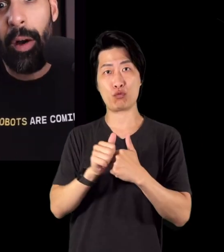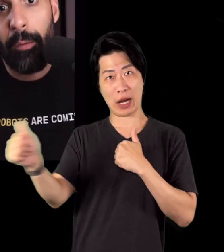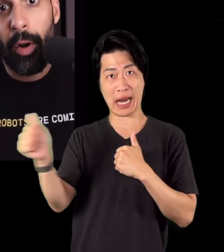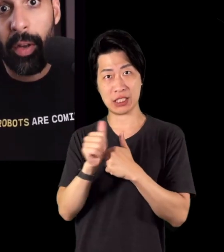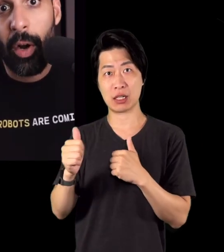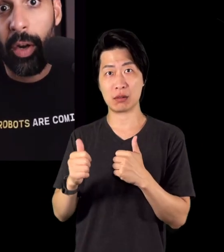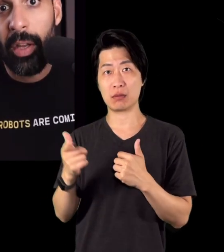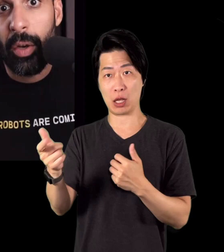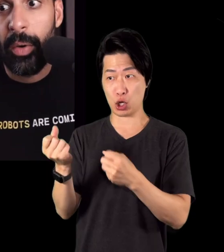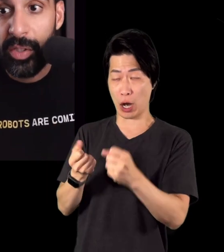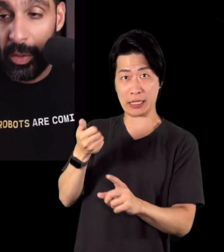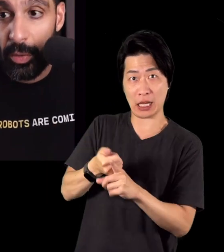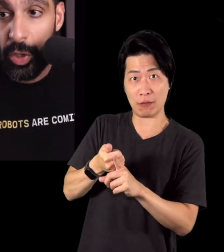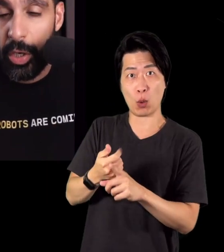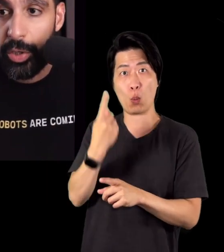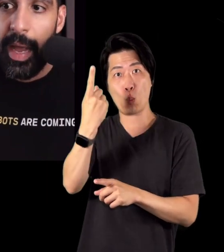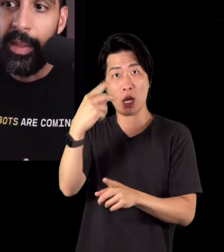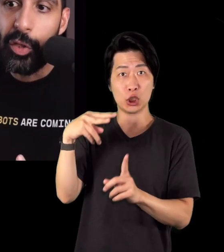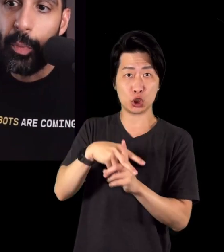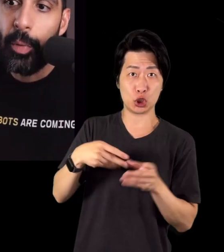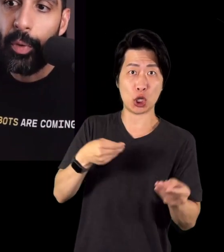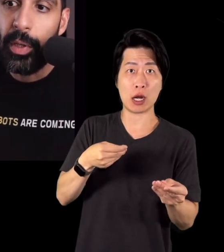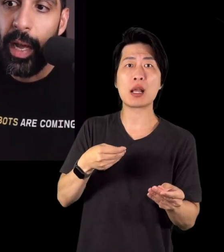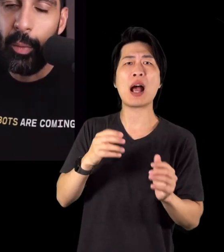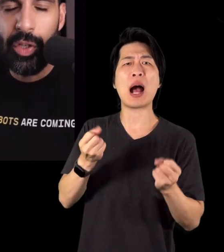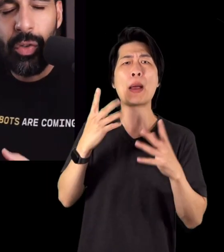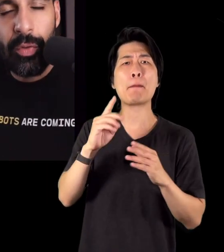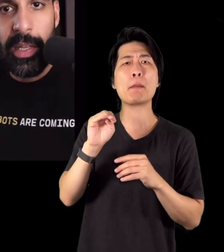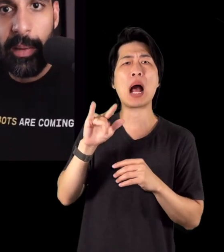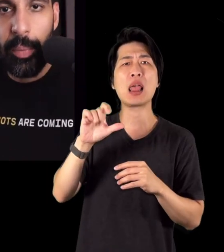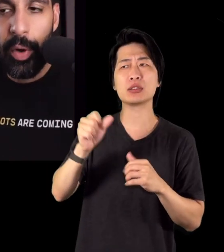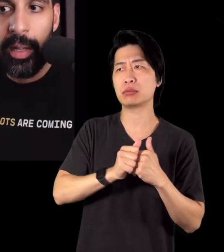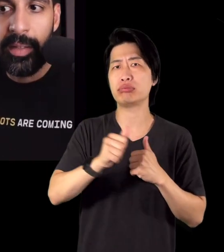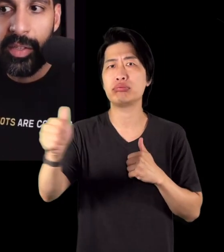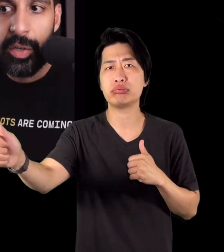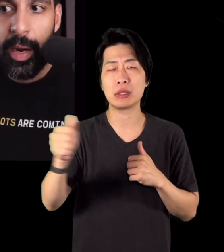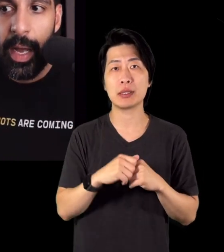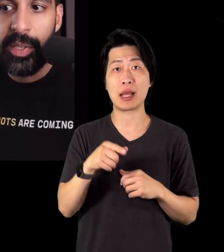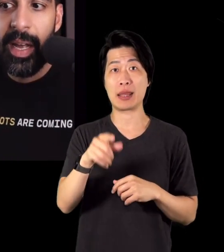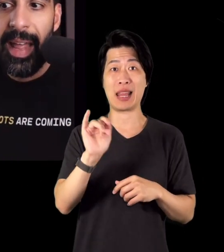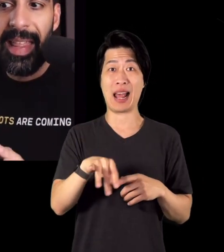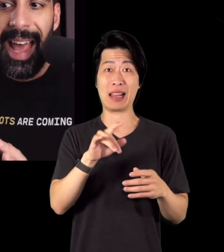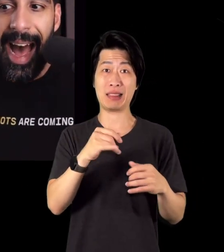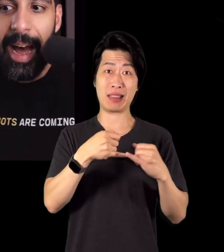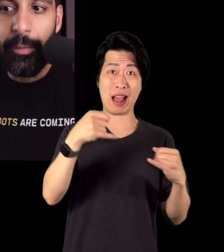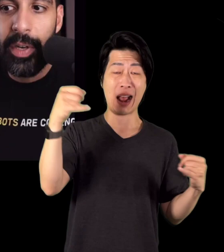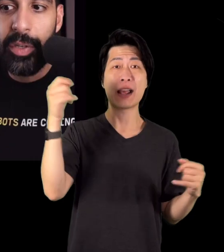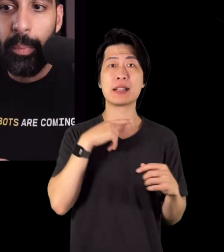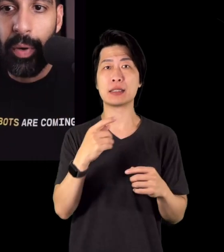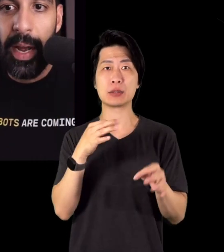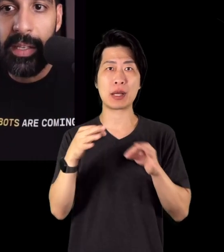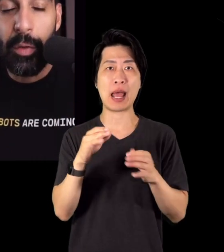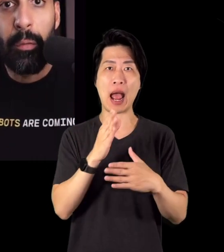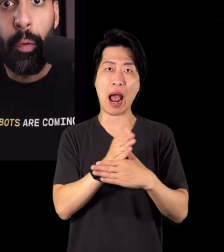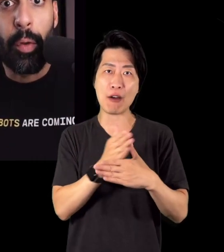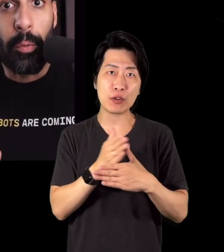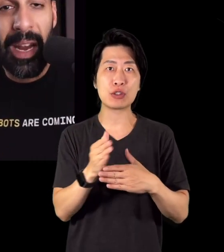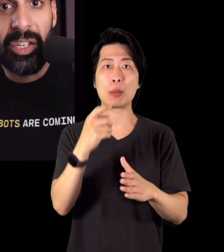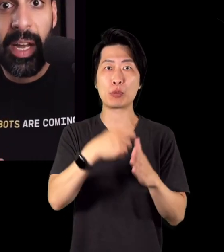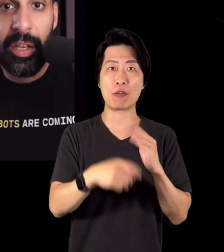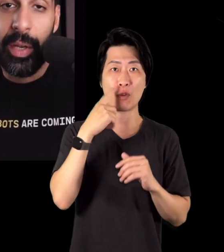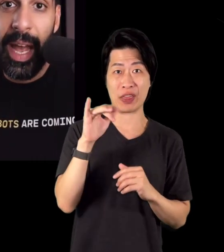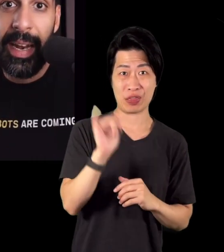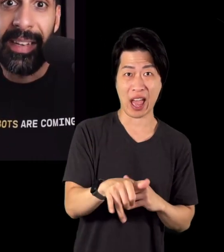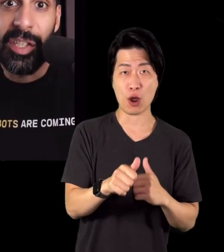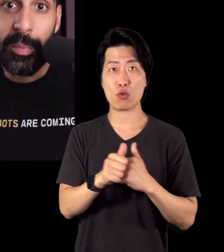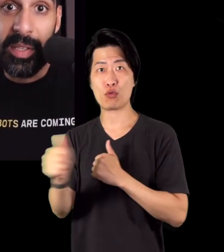is how far the car can go in a single charge. And this purple line, which is really important, describes the average price for the range